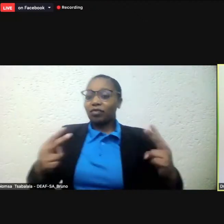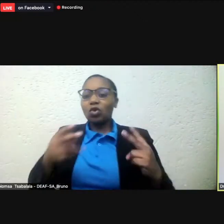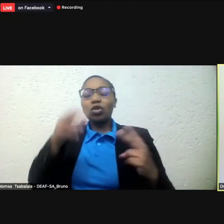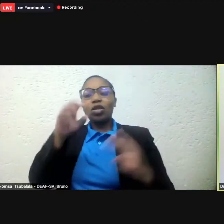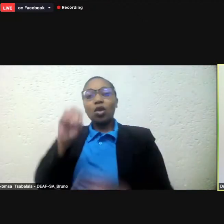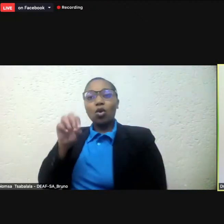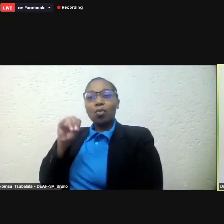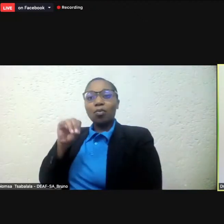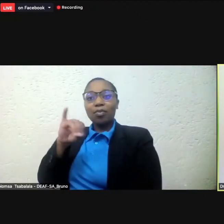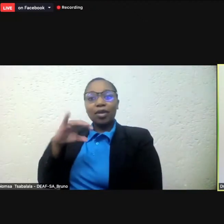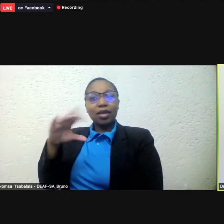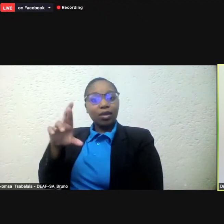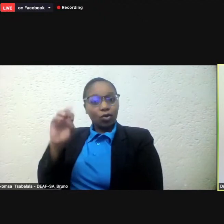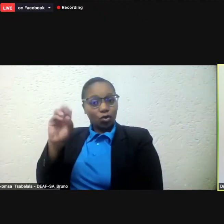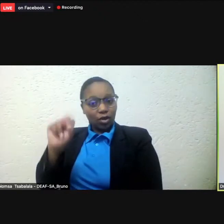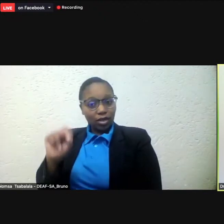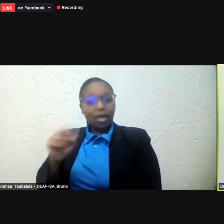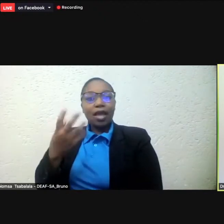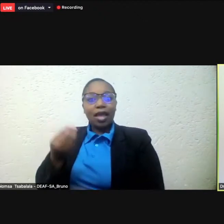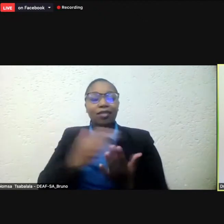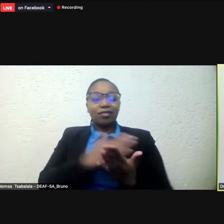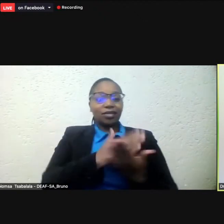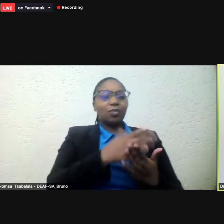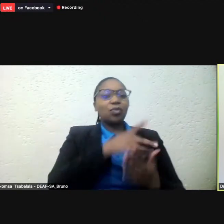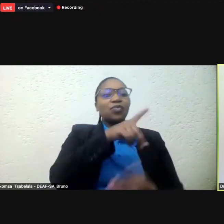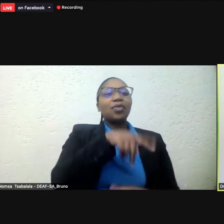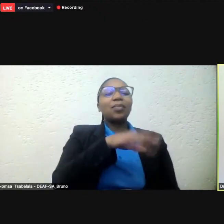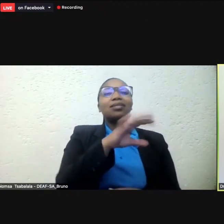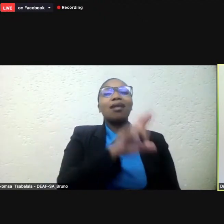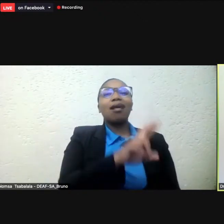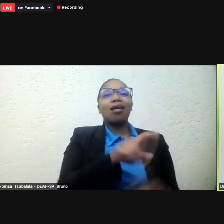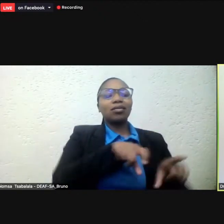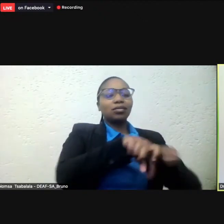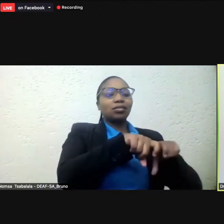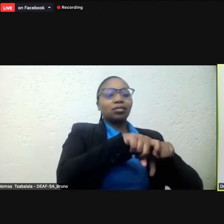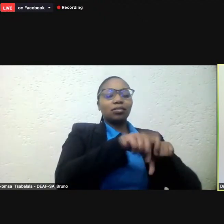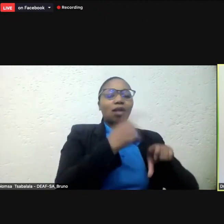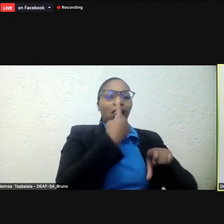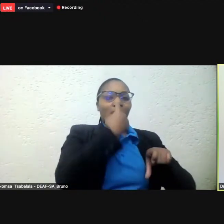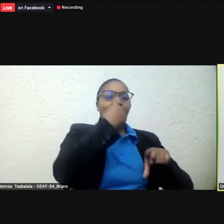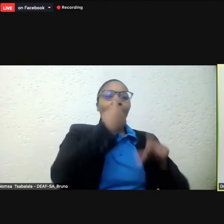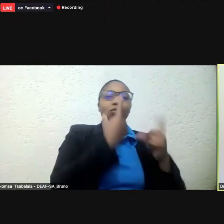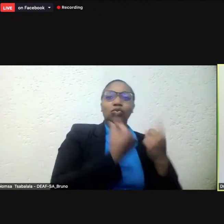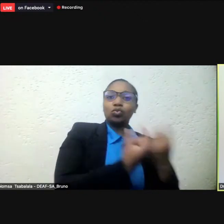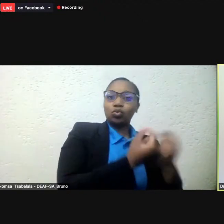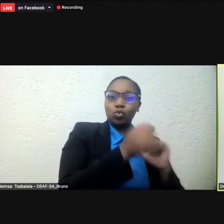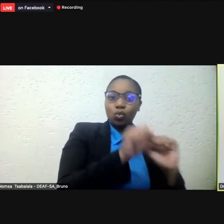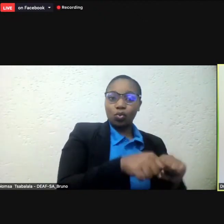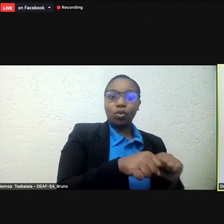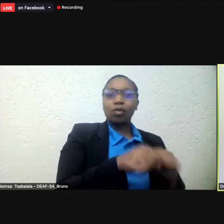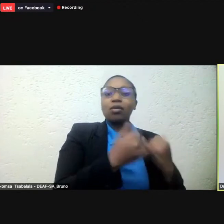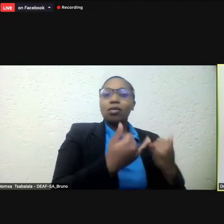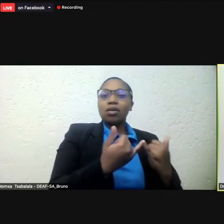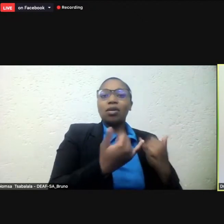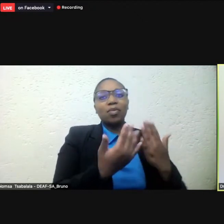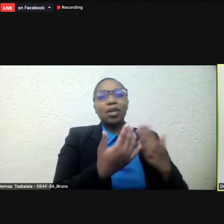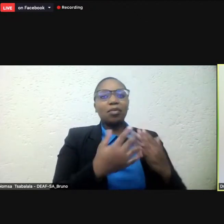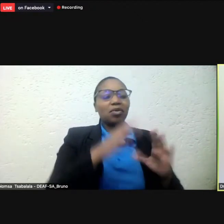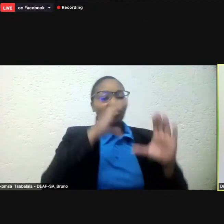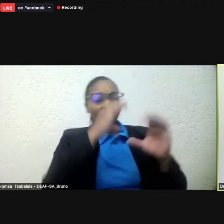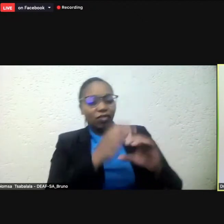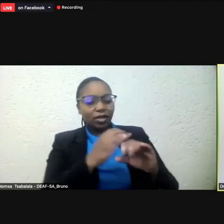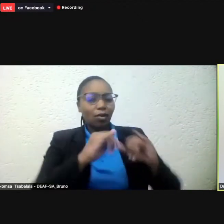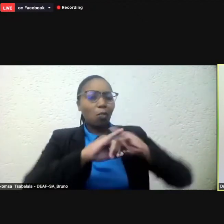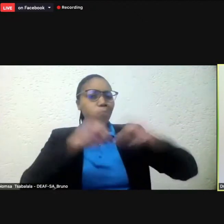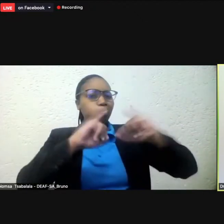PCR tests that are being conducted. And so that gives us a way to be able to look at things like severity and